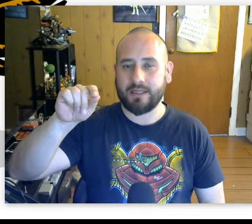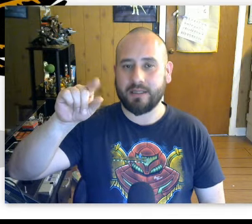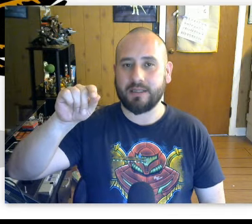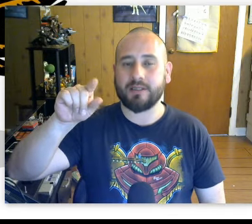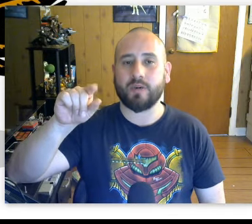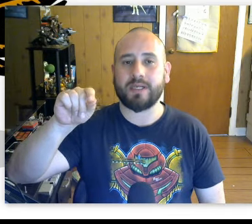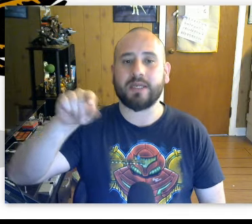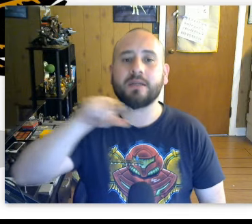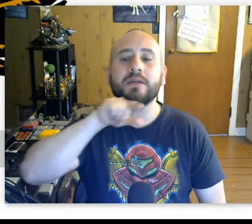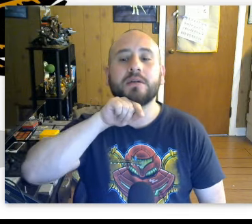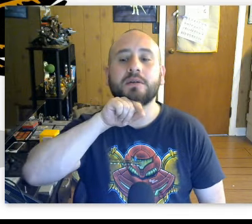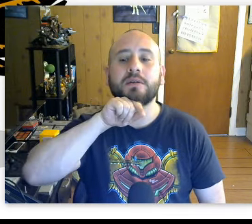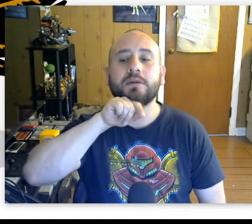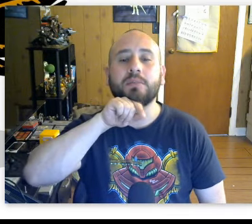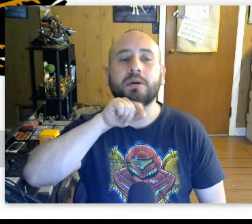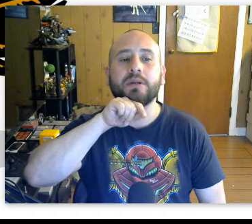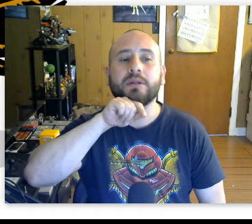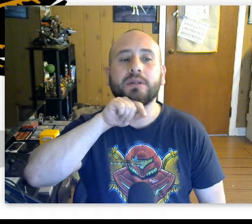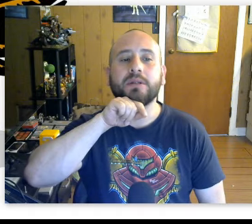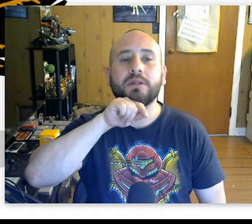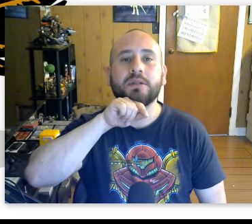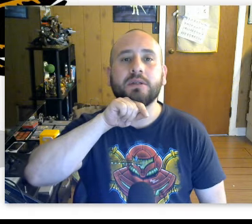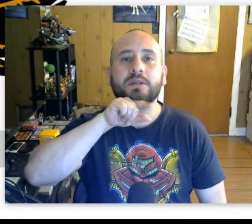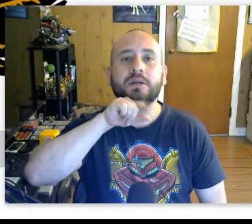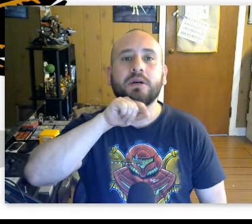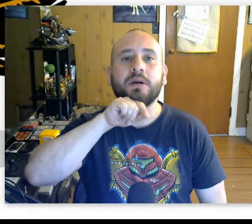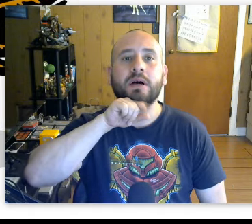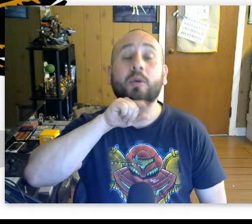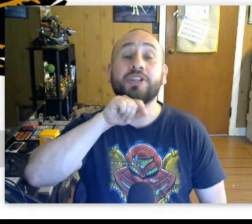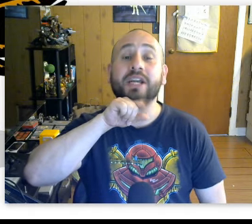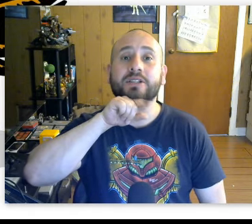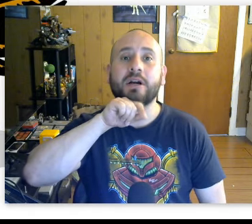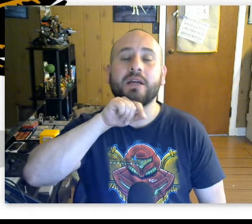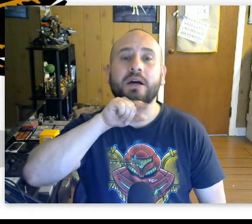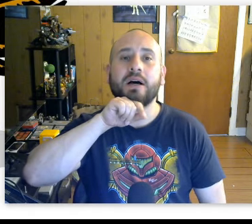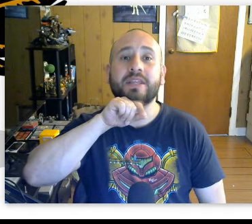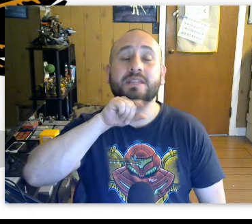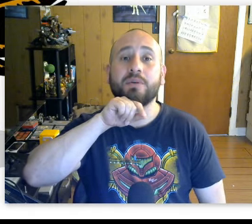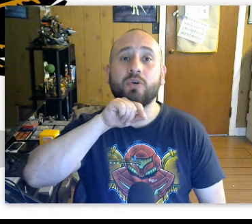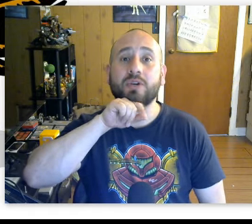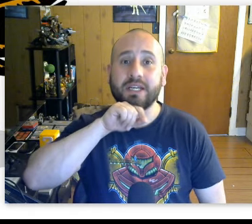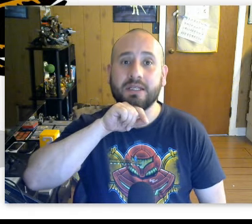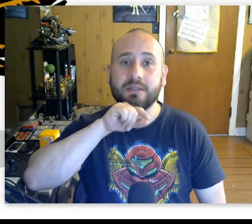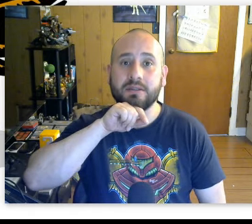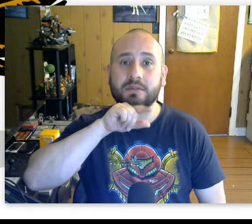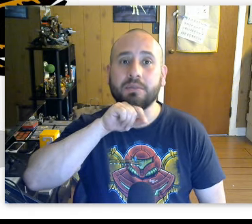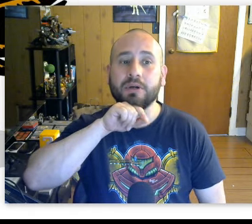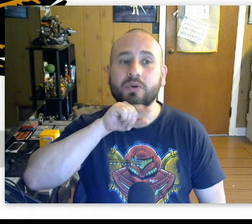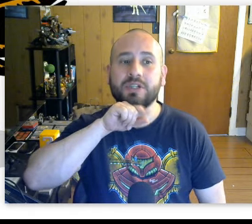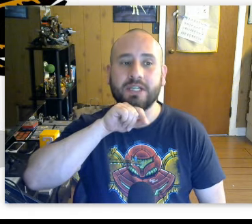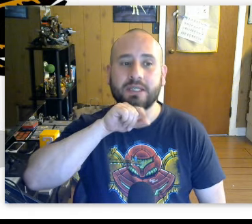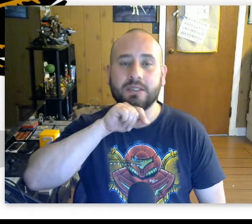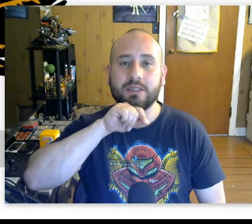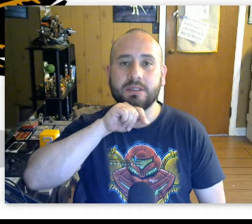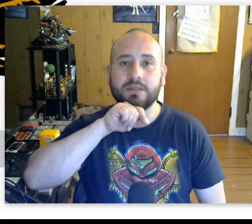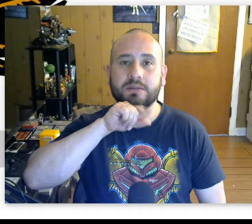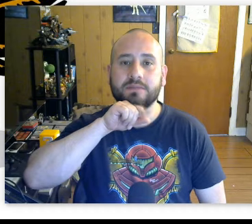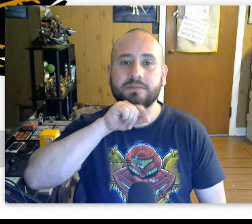20. 20. Bird. Or chicken, sorry. This is bird or chicken. Bird or